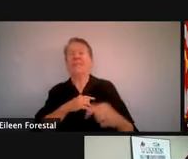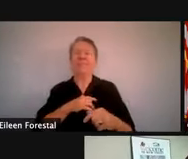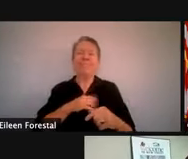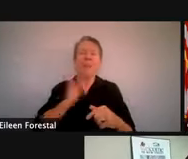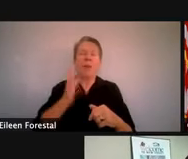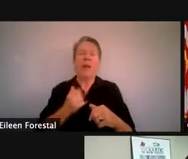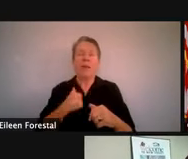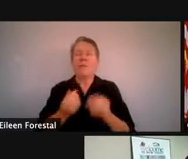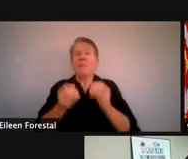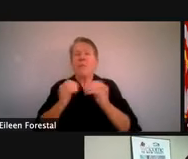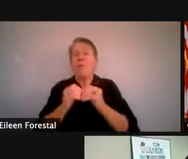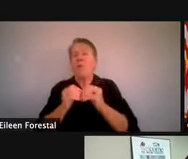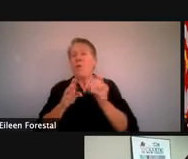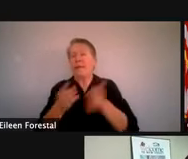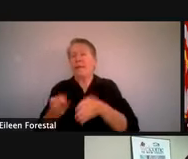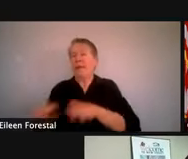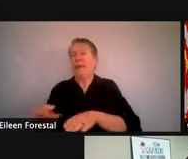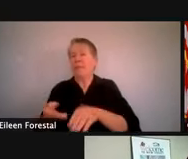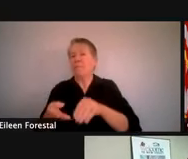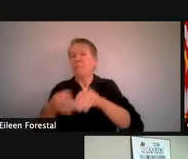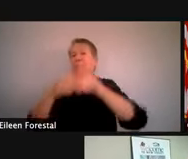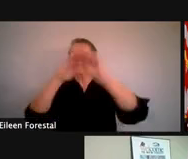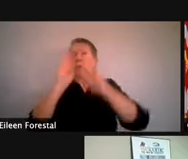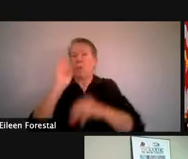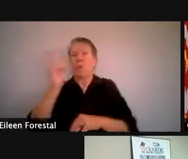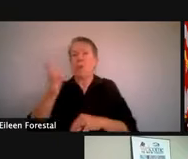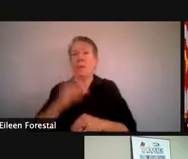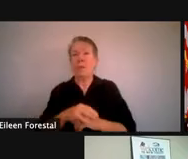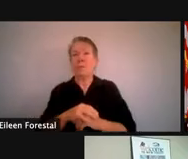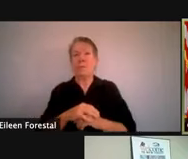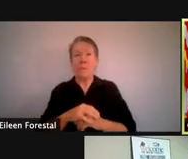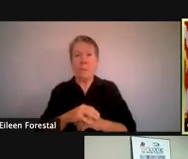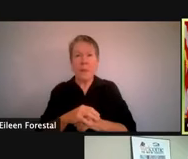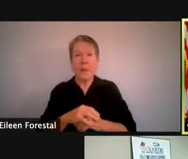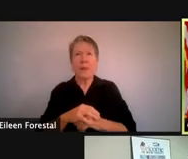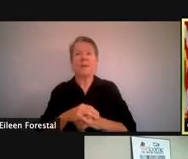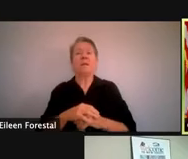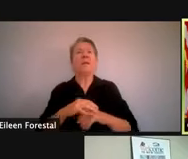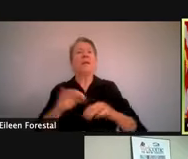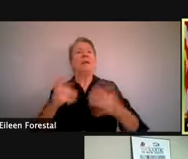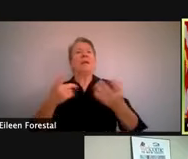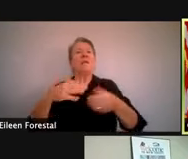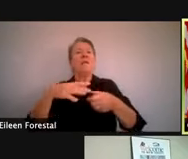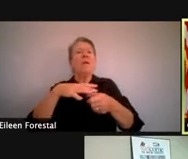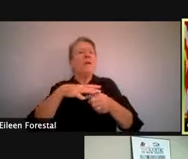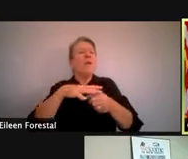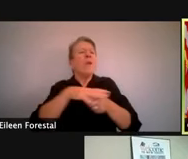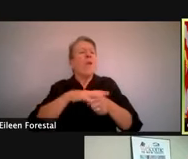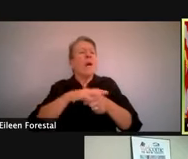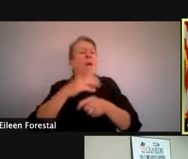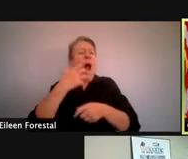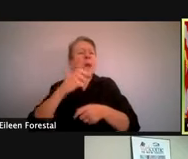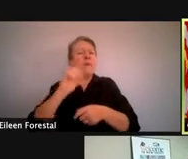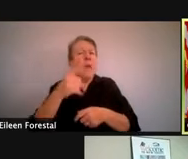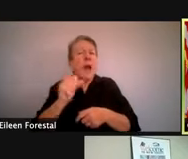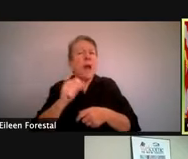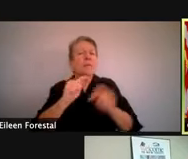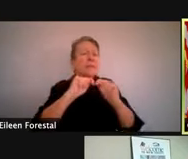the efficacy of the local hotspot teams that Dave also asked about? Well, as I explained in Lakewood, there's no victory